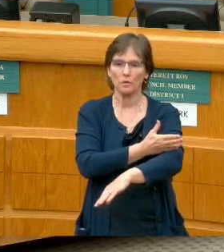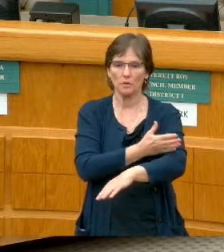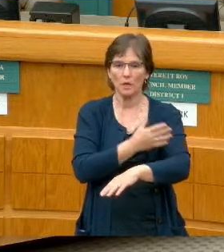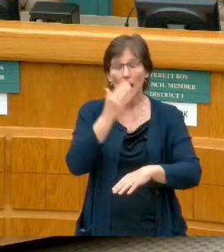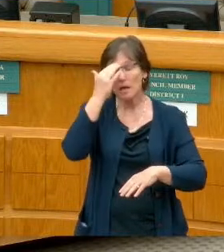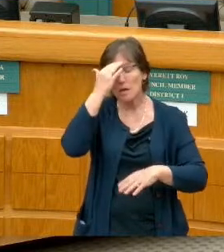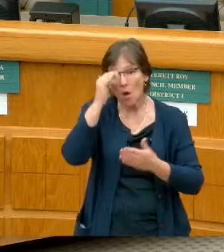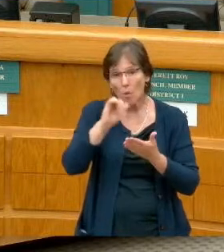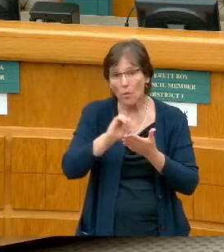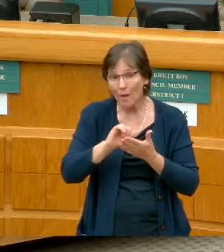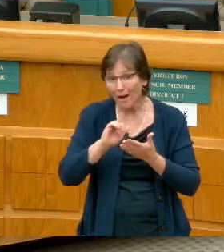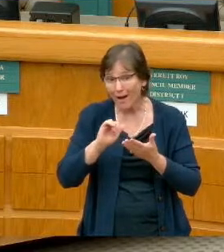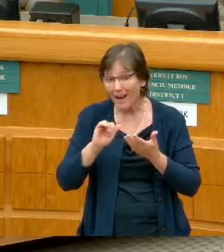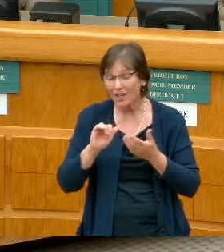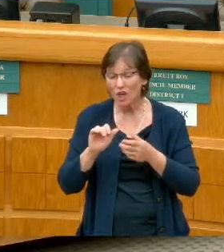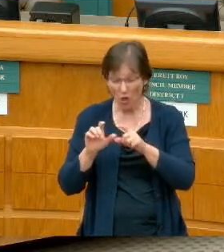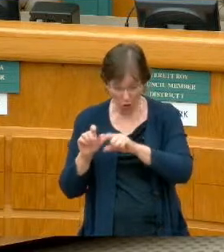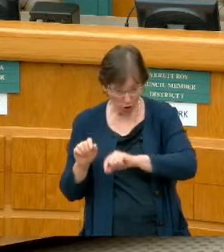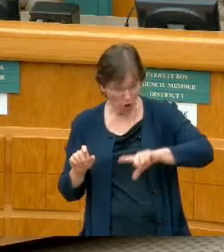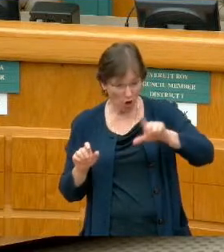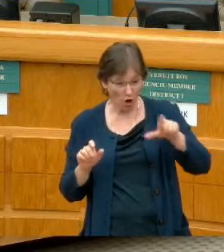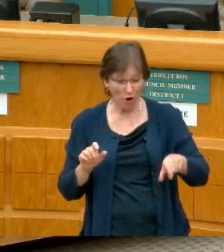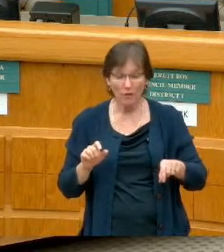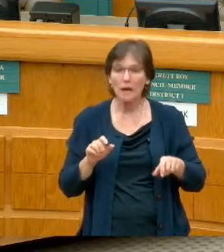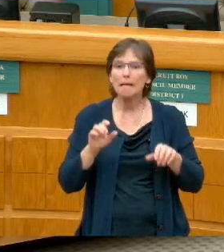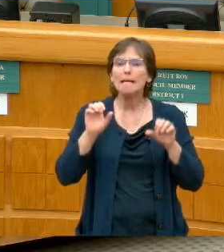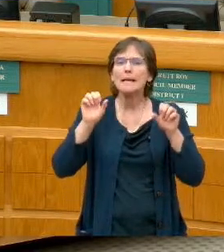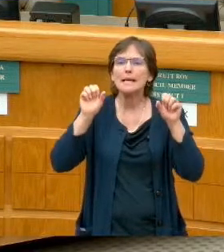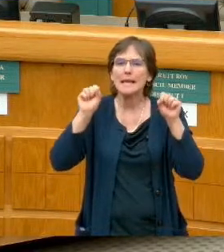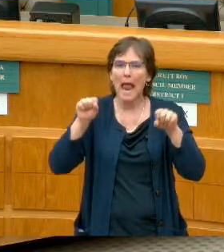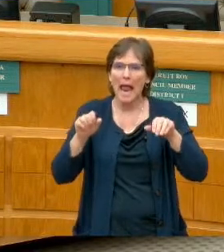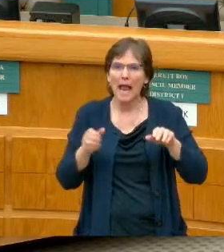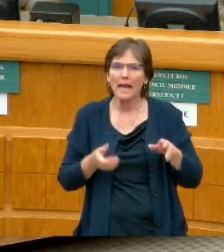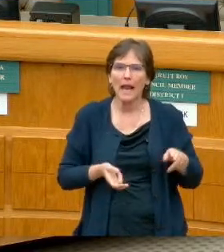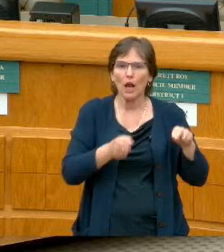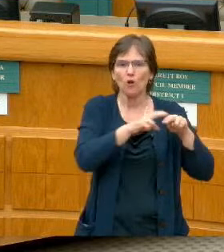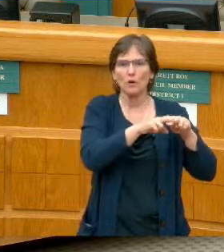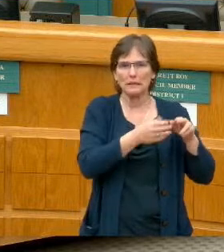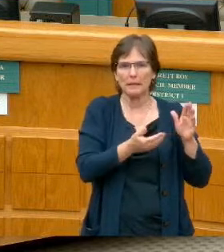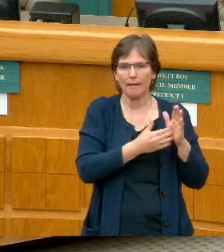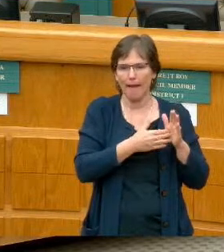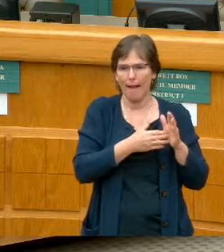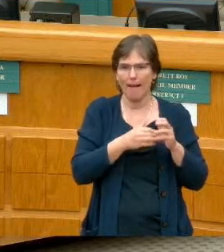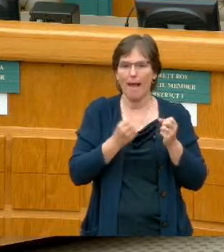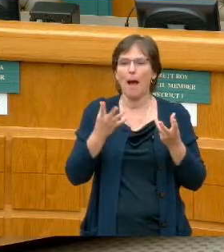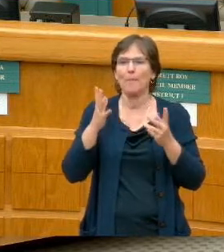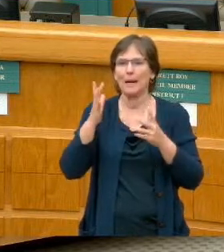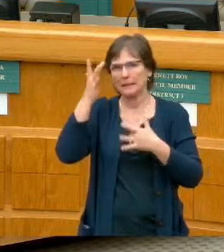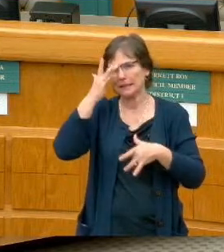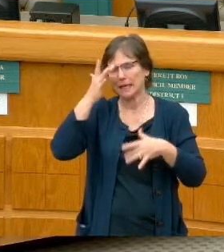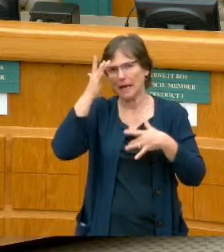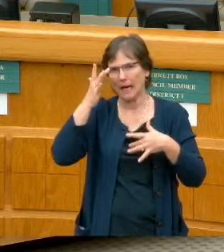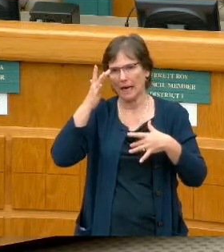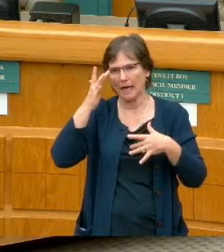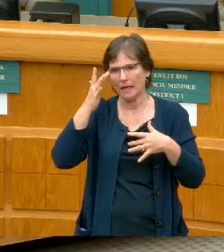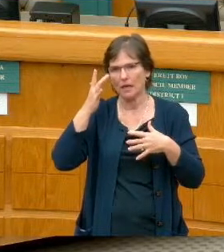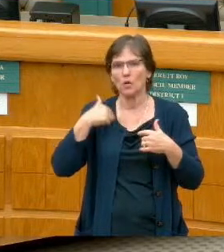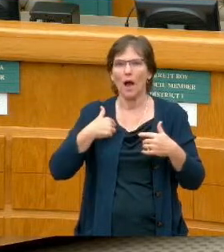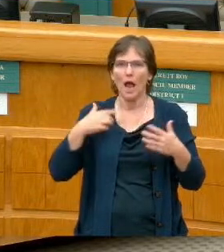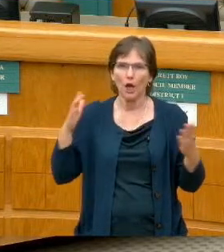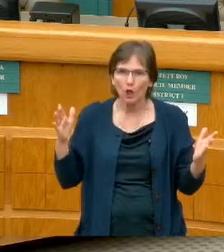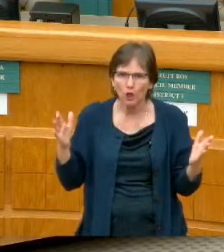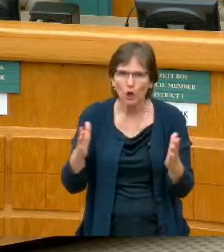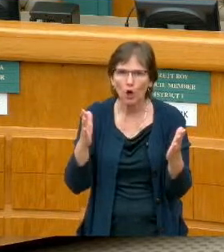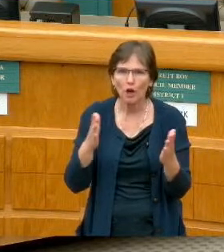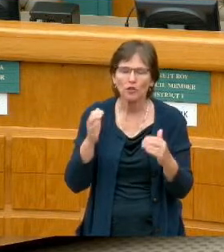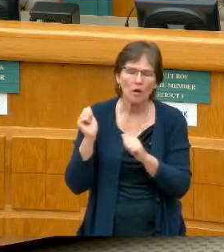increase the awareness going forward and urge everyone to continue to practice all